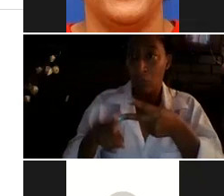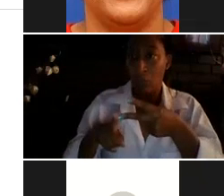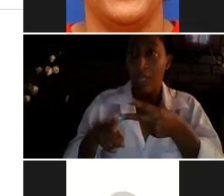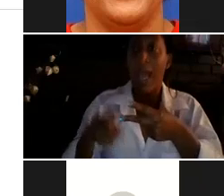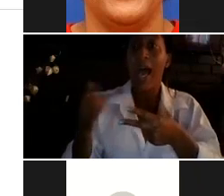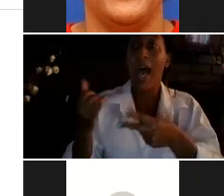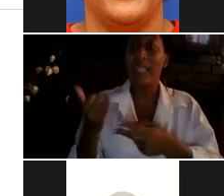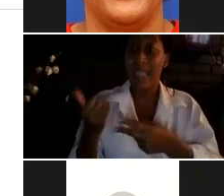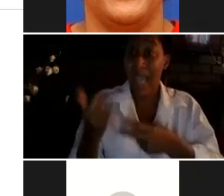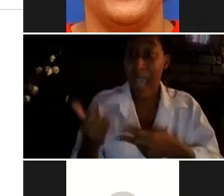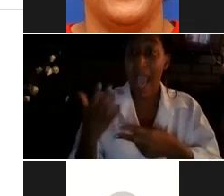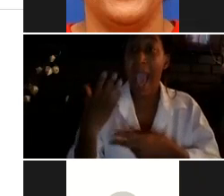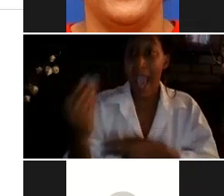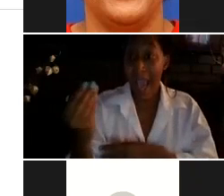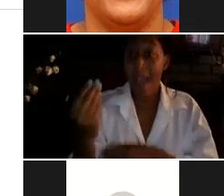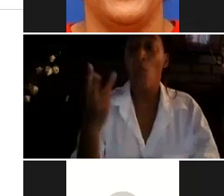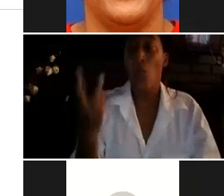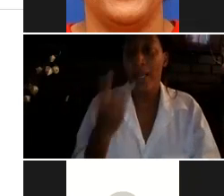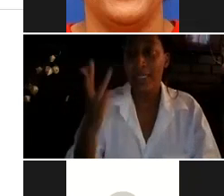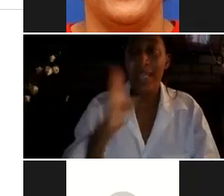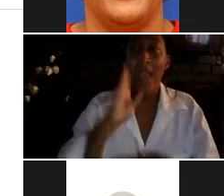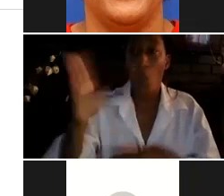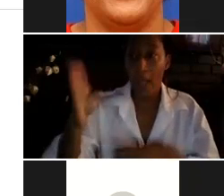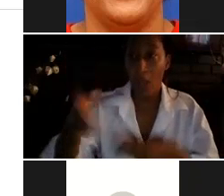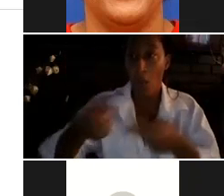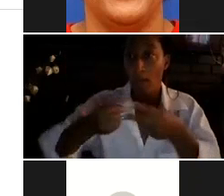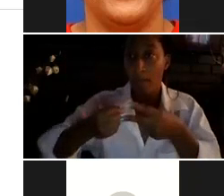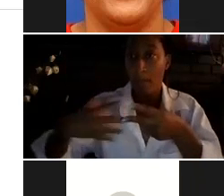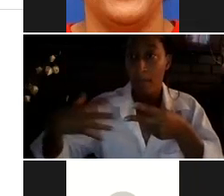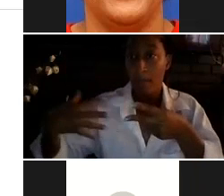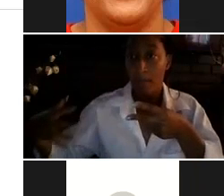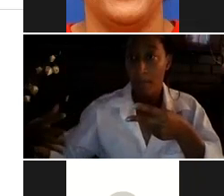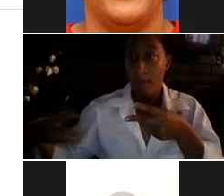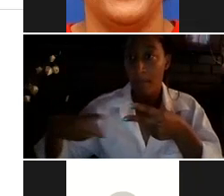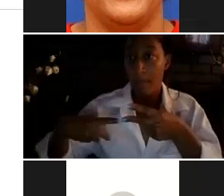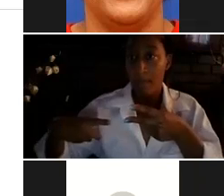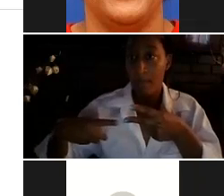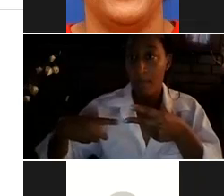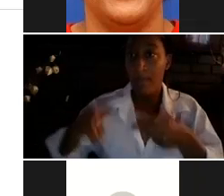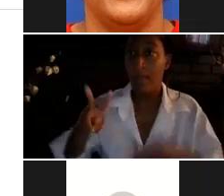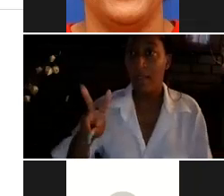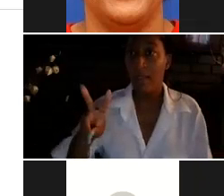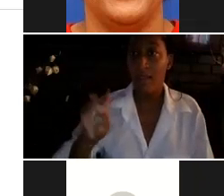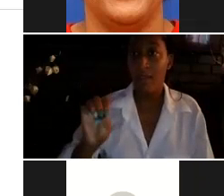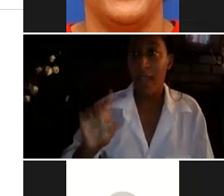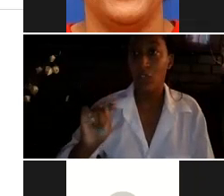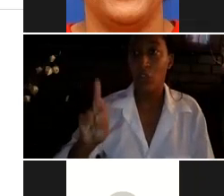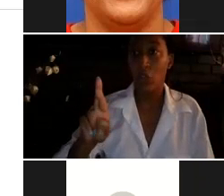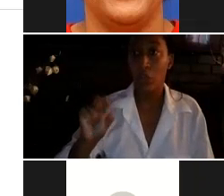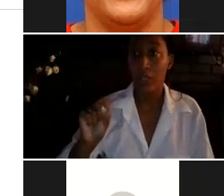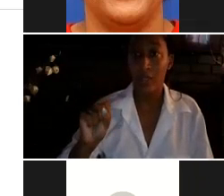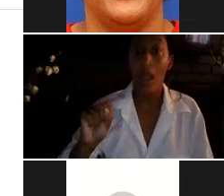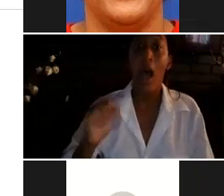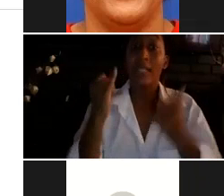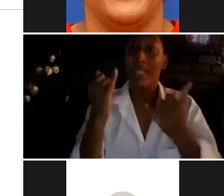then on Wednesday, we'll do the 2D motion overview as well. So I want to focus on 1D motion today.